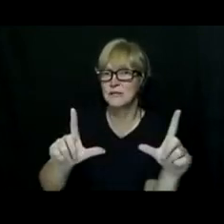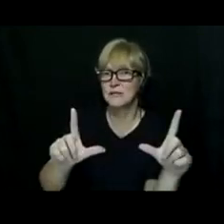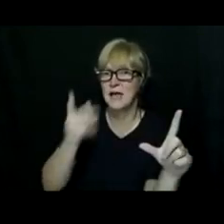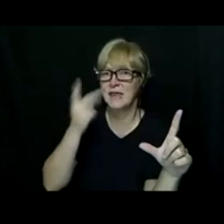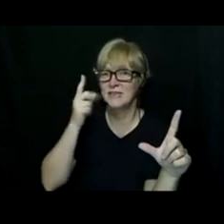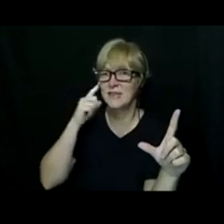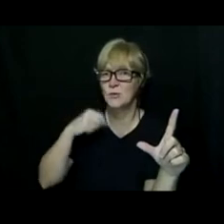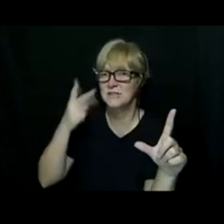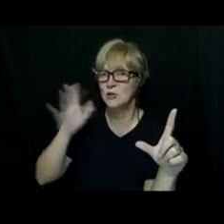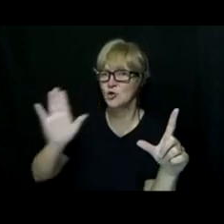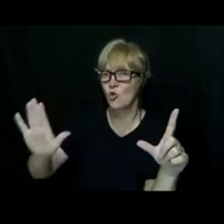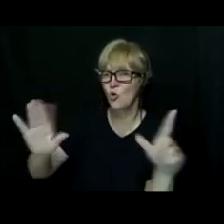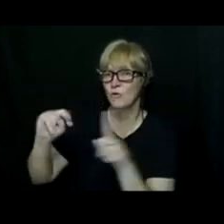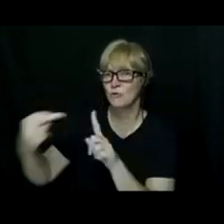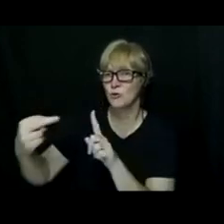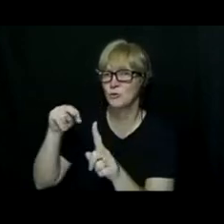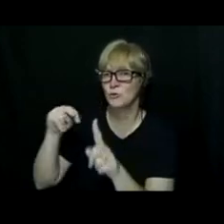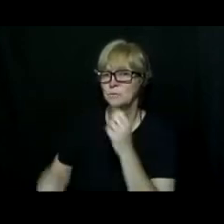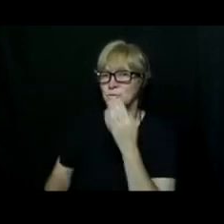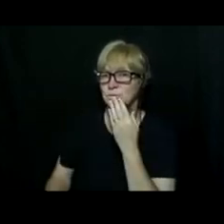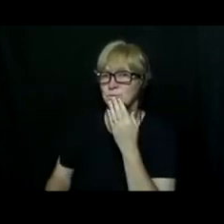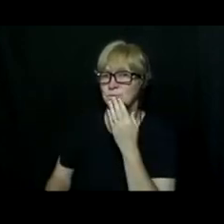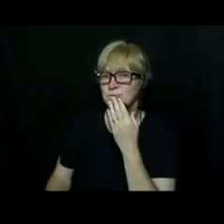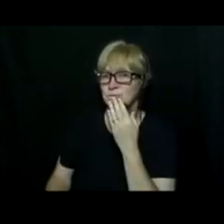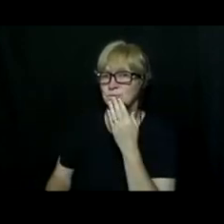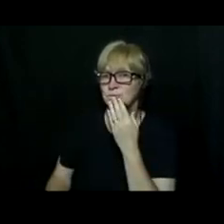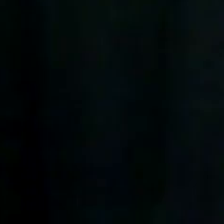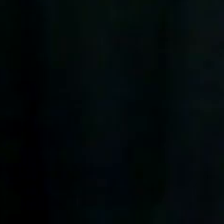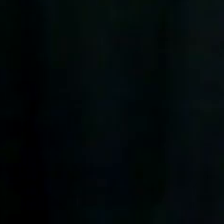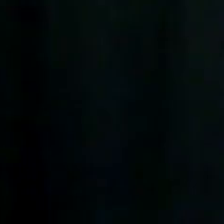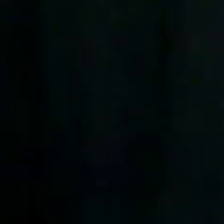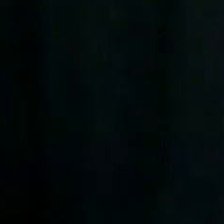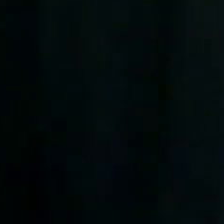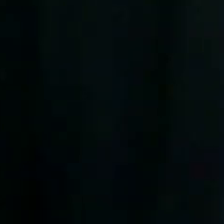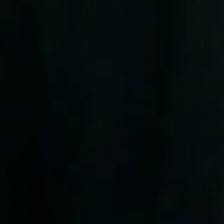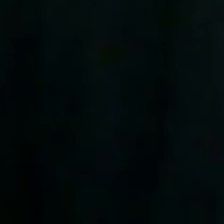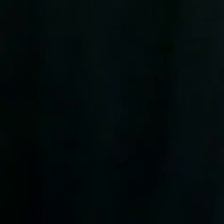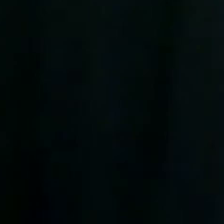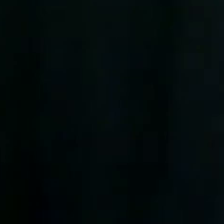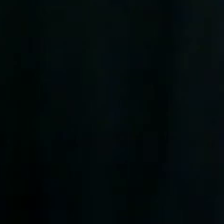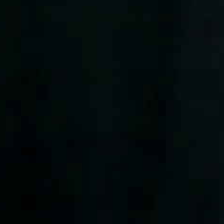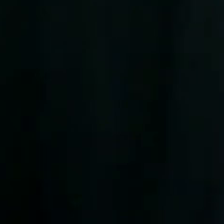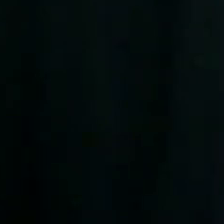view. Oh, okay, let me stop sharing and share again.